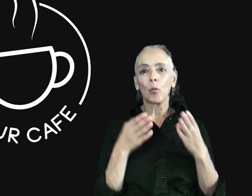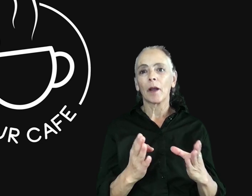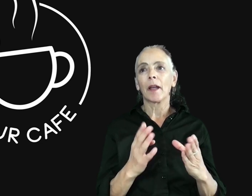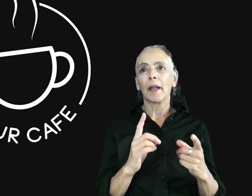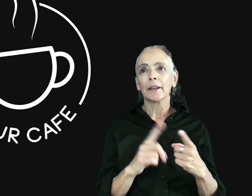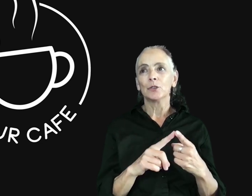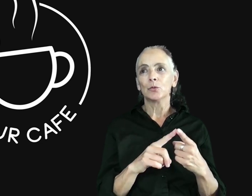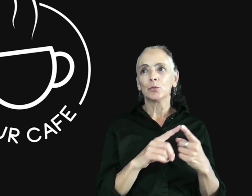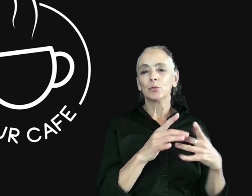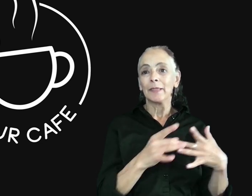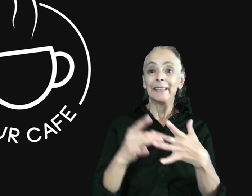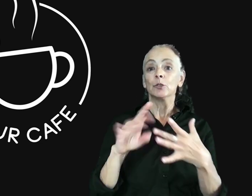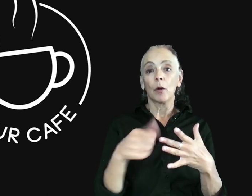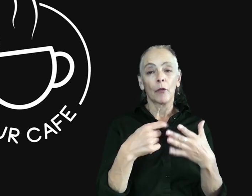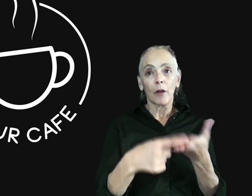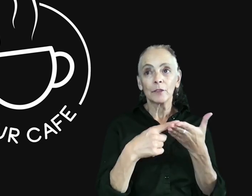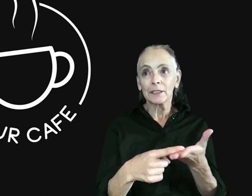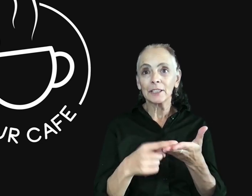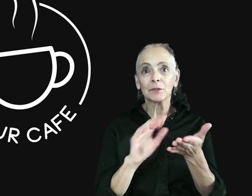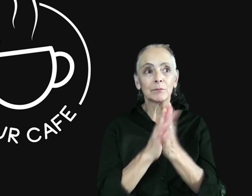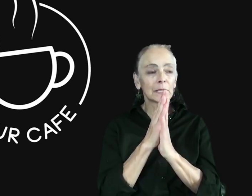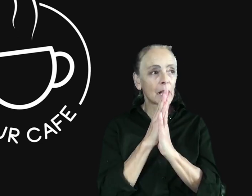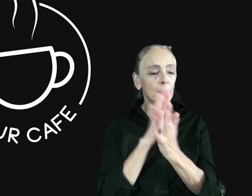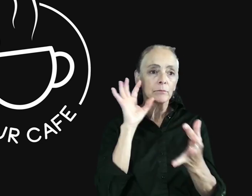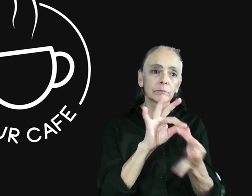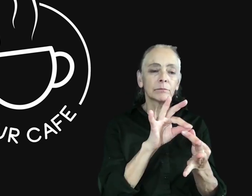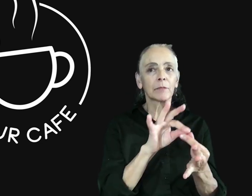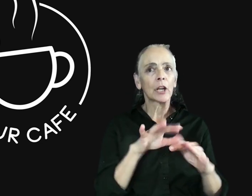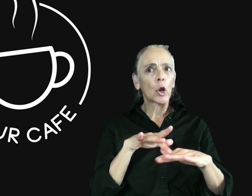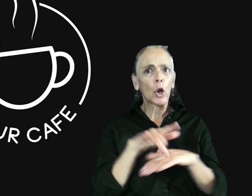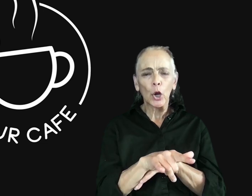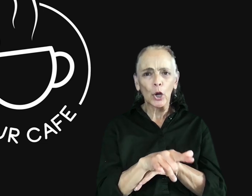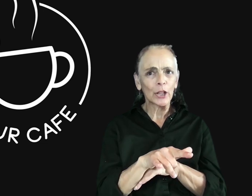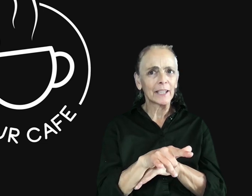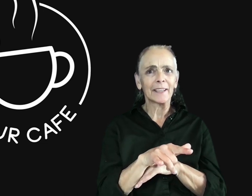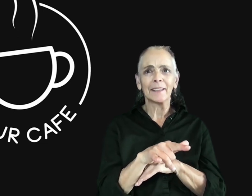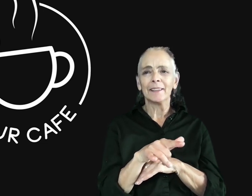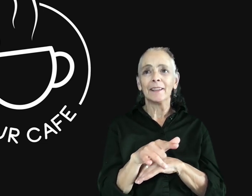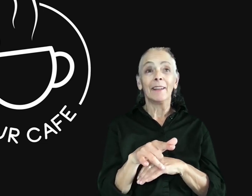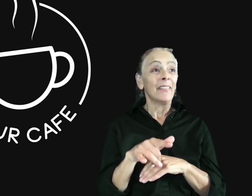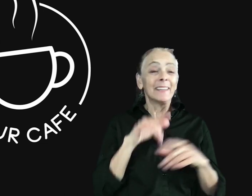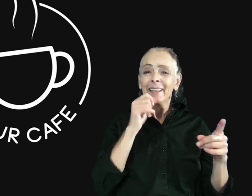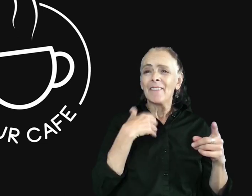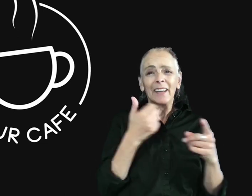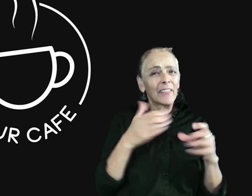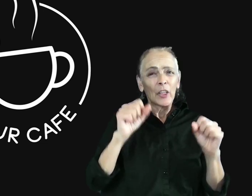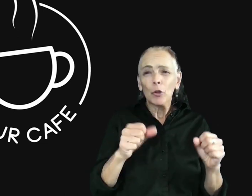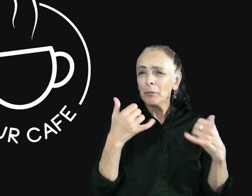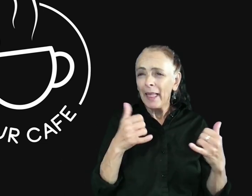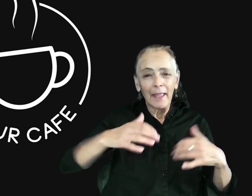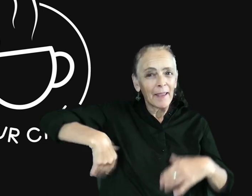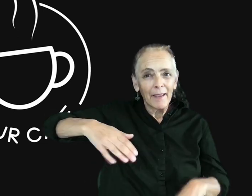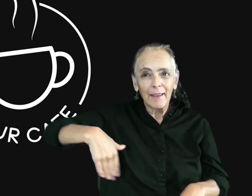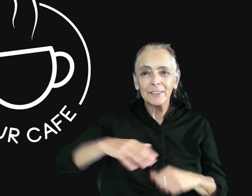different conversations and being very implicated at a very early stage when there was nothing playable nothing more than